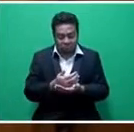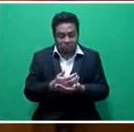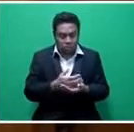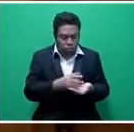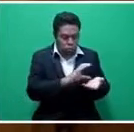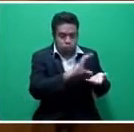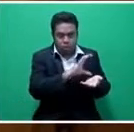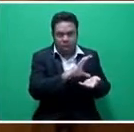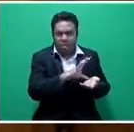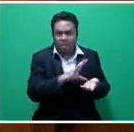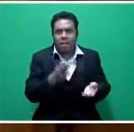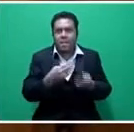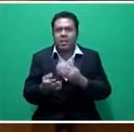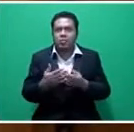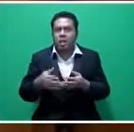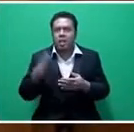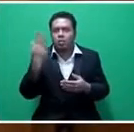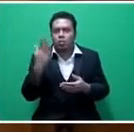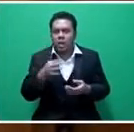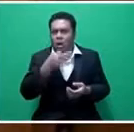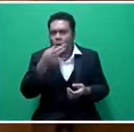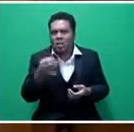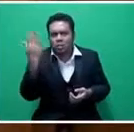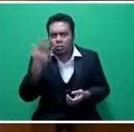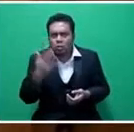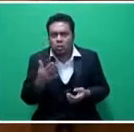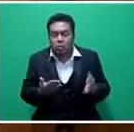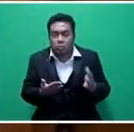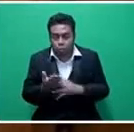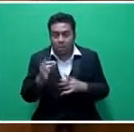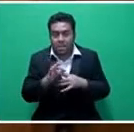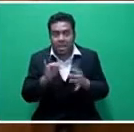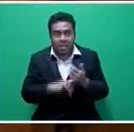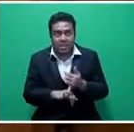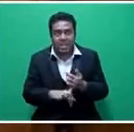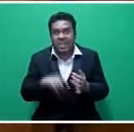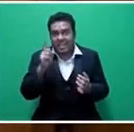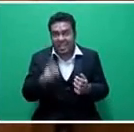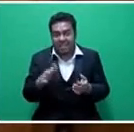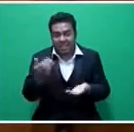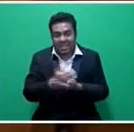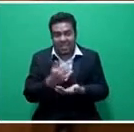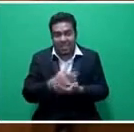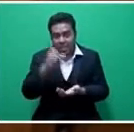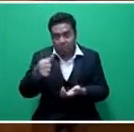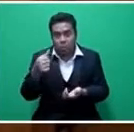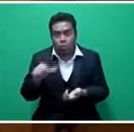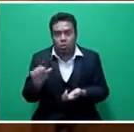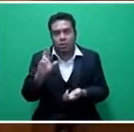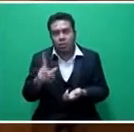over the years, and then the management in the schools requests the ministry through the permanent secretary if that savings could be